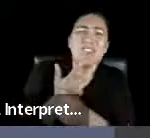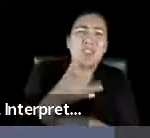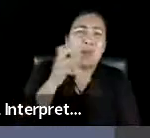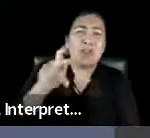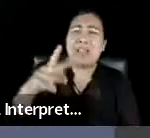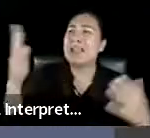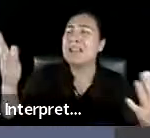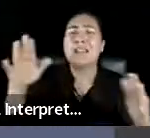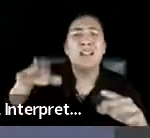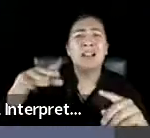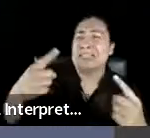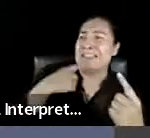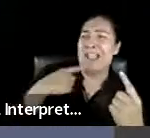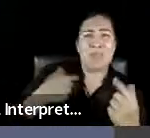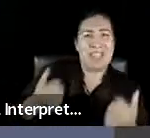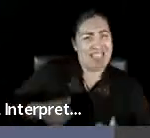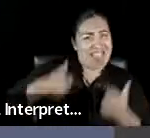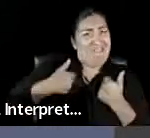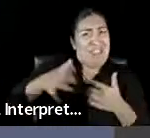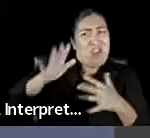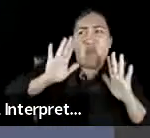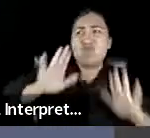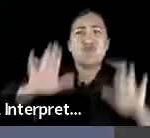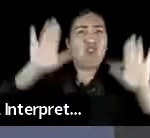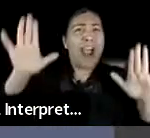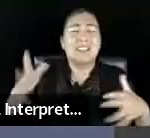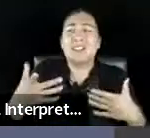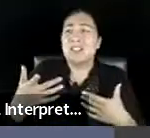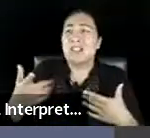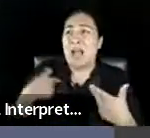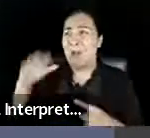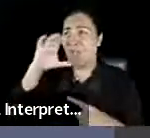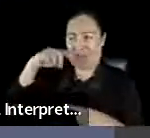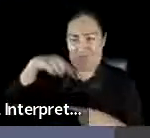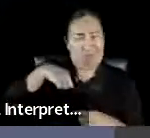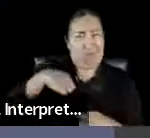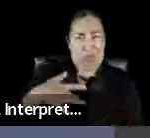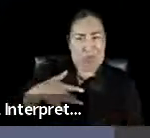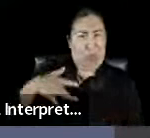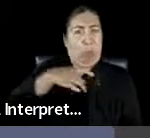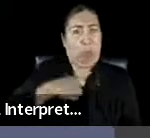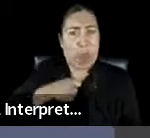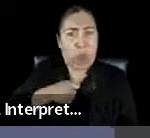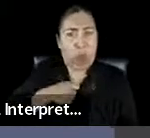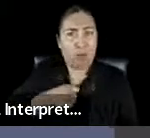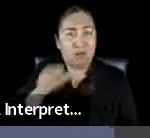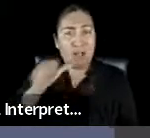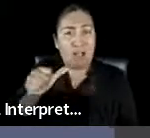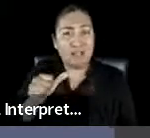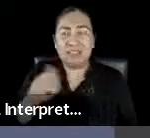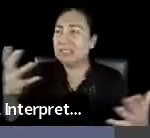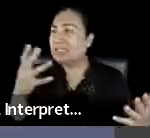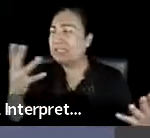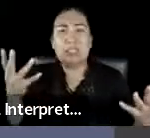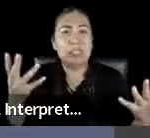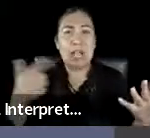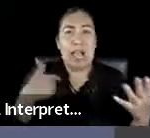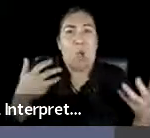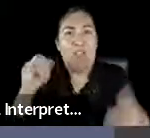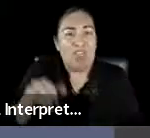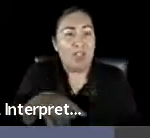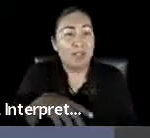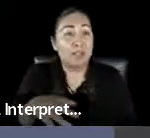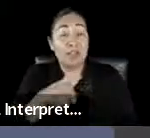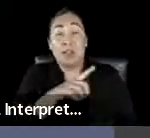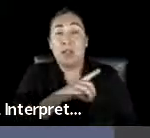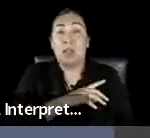living was great, and to like be there for me as I reminded myself of that. Well, And when actually,